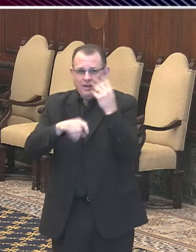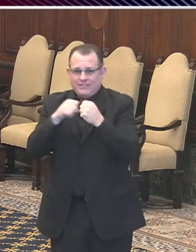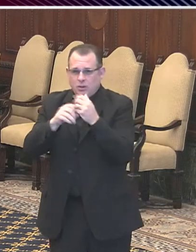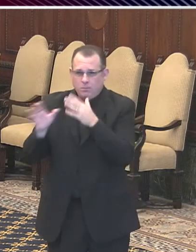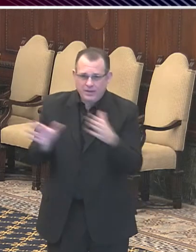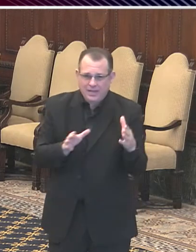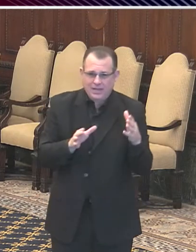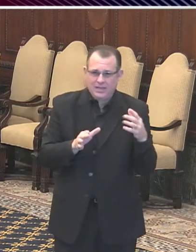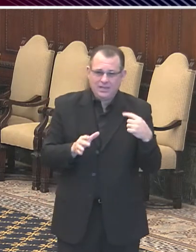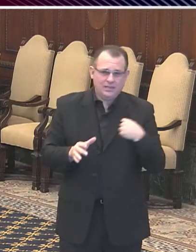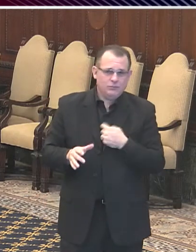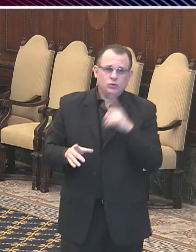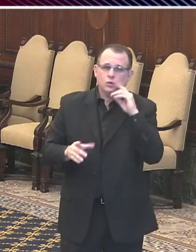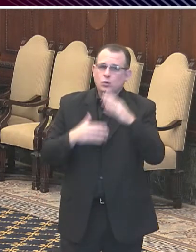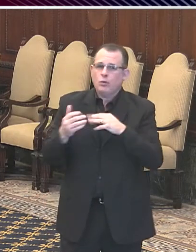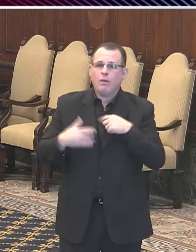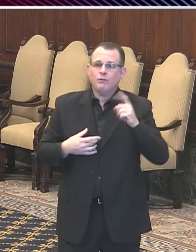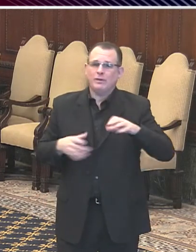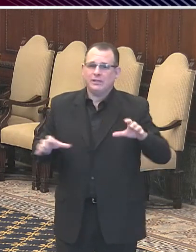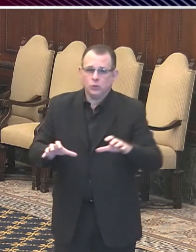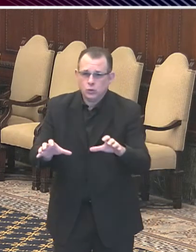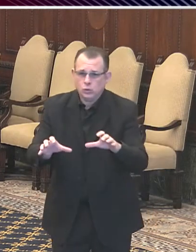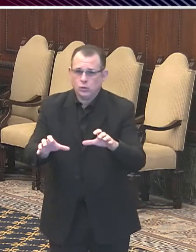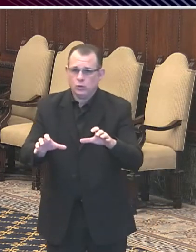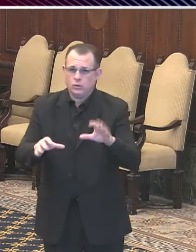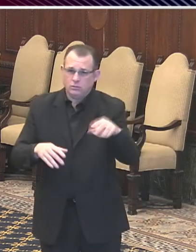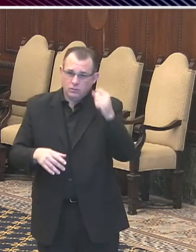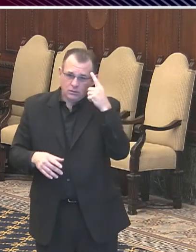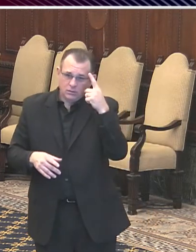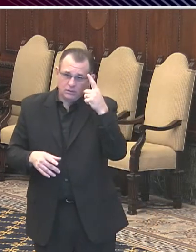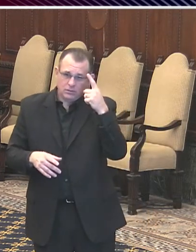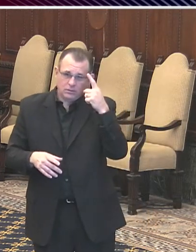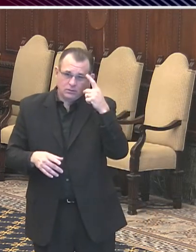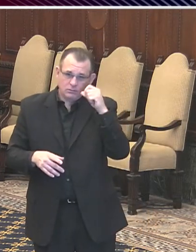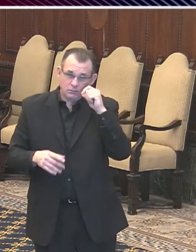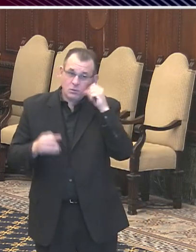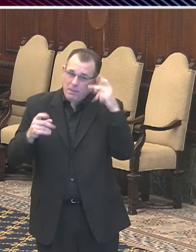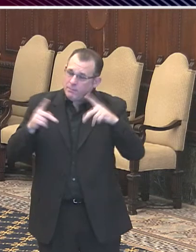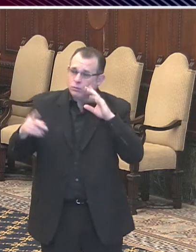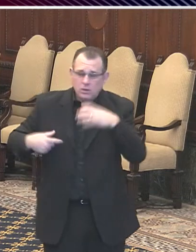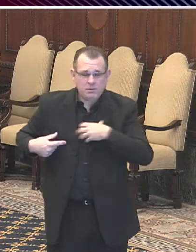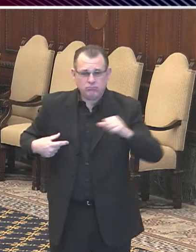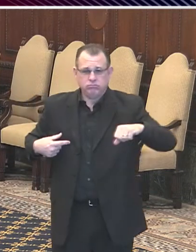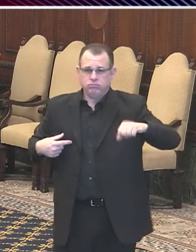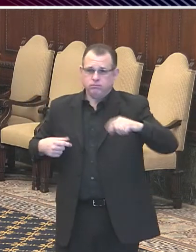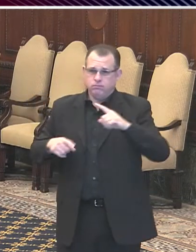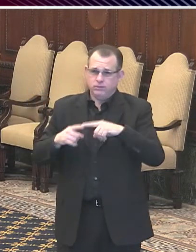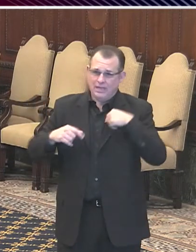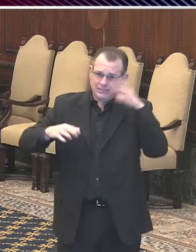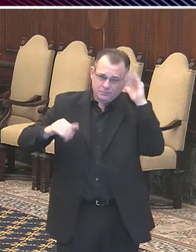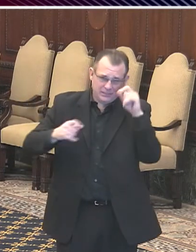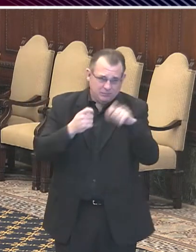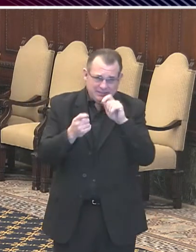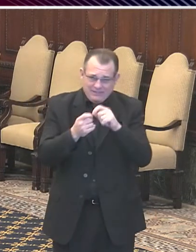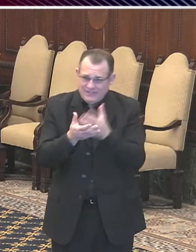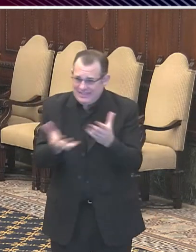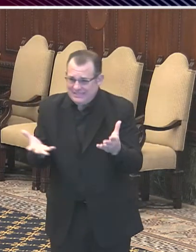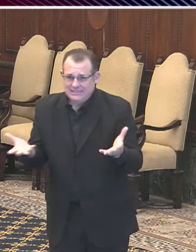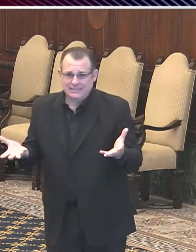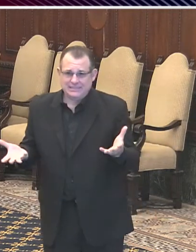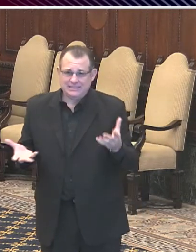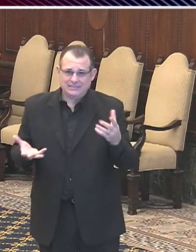we'll do whatever we have to do. And it's not going to be nice, and people are going to complain, and they are going to expect certain things to be done that are not going to be done.